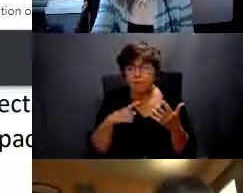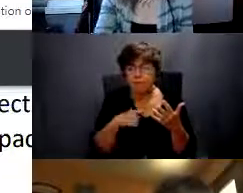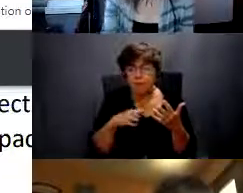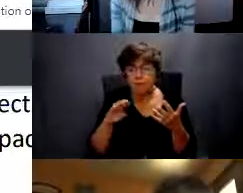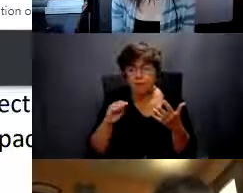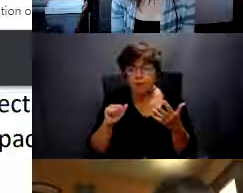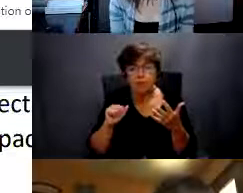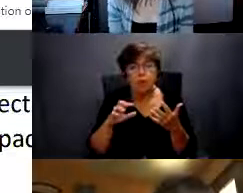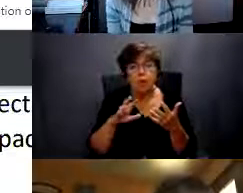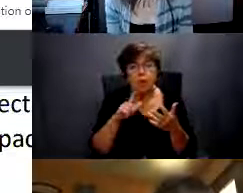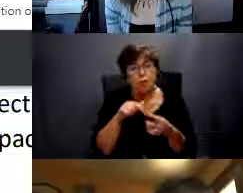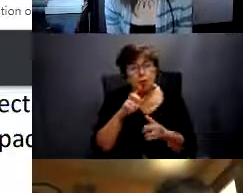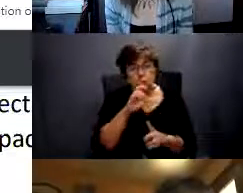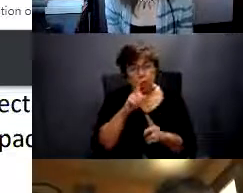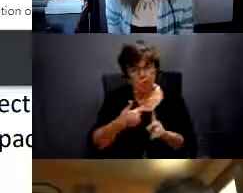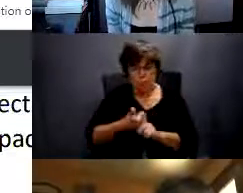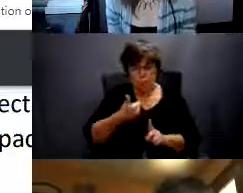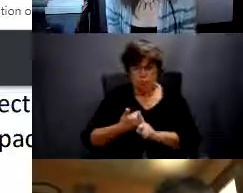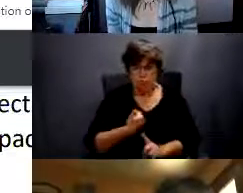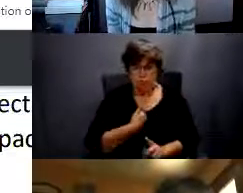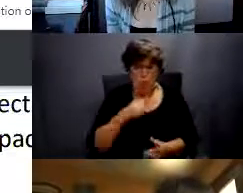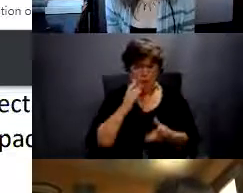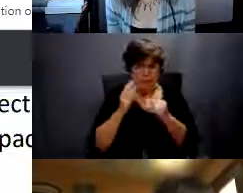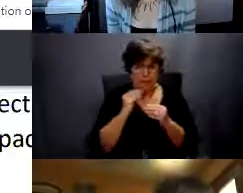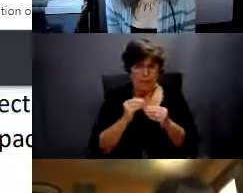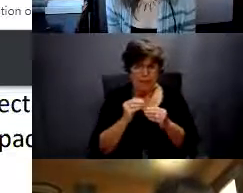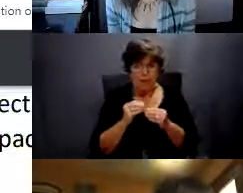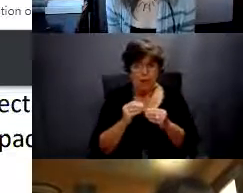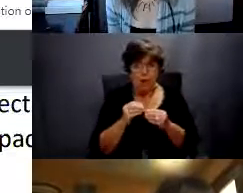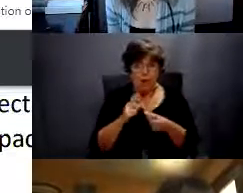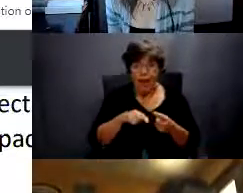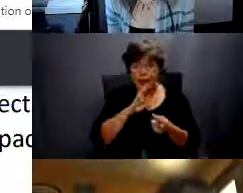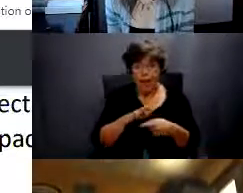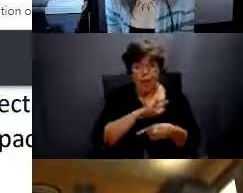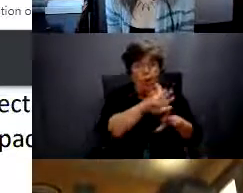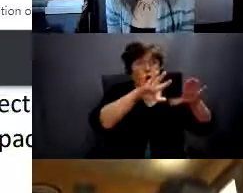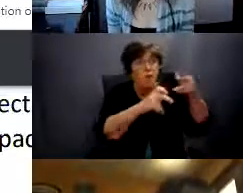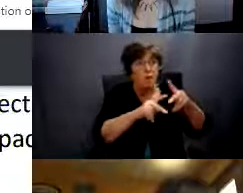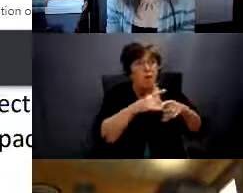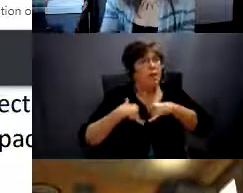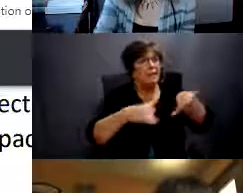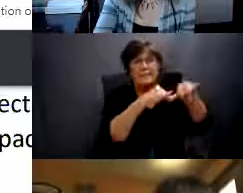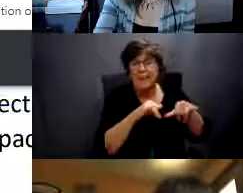you. Speak from your own experiences. No one person can speak for an entire group of people.